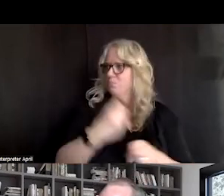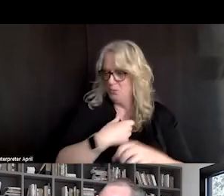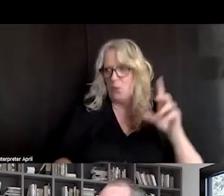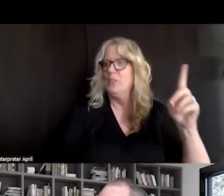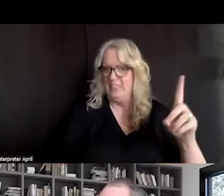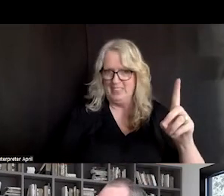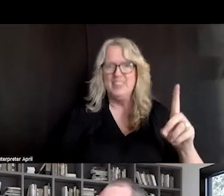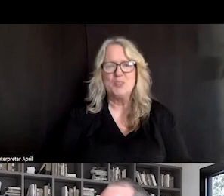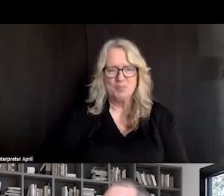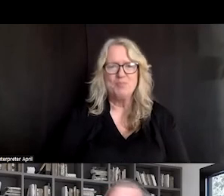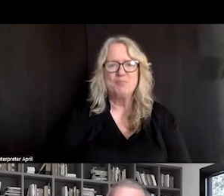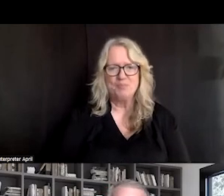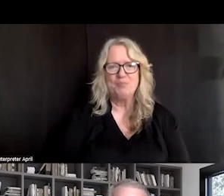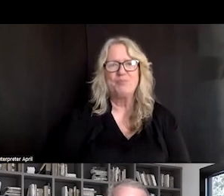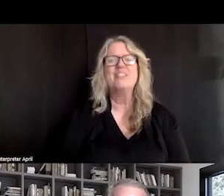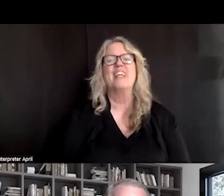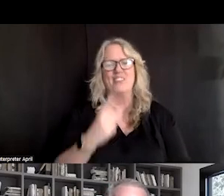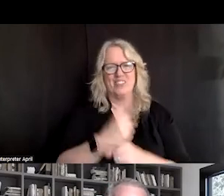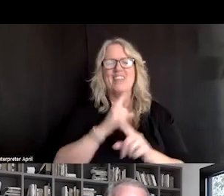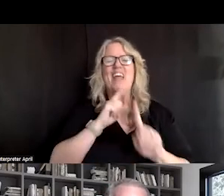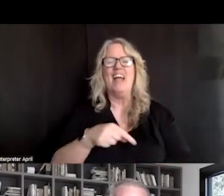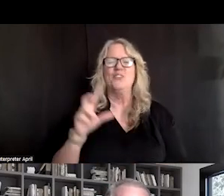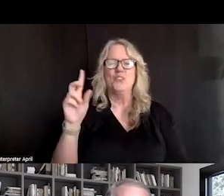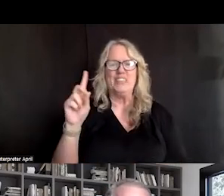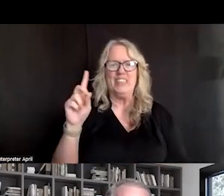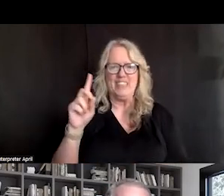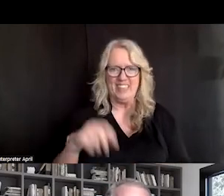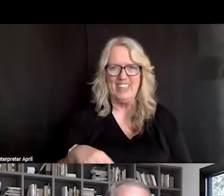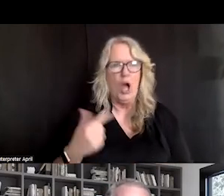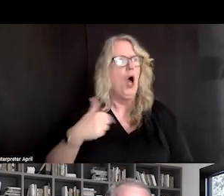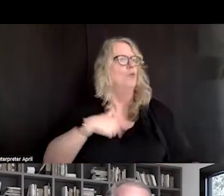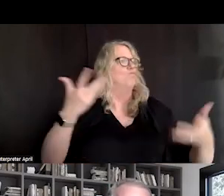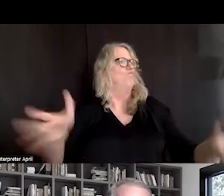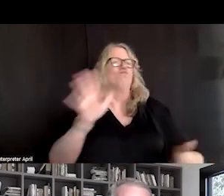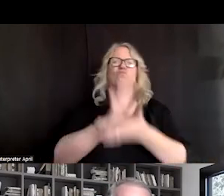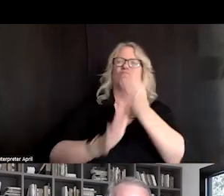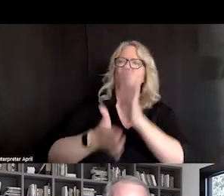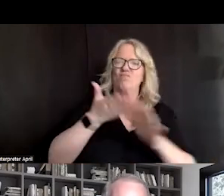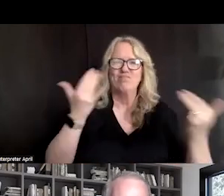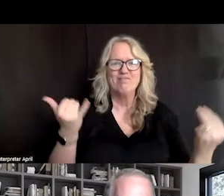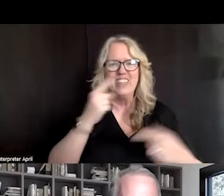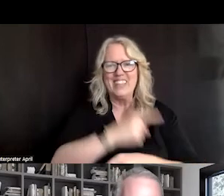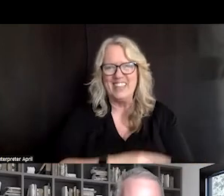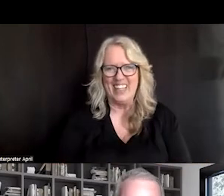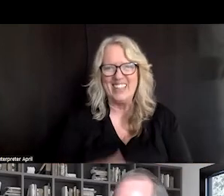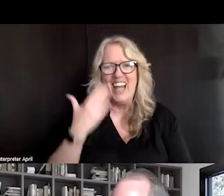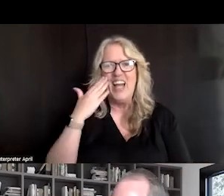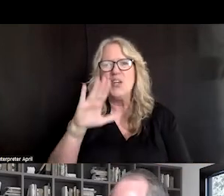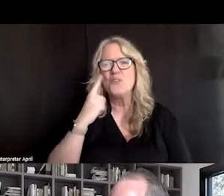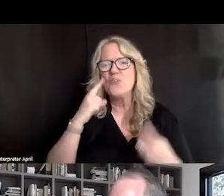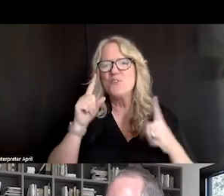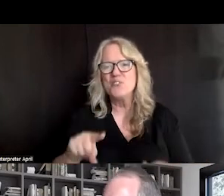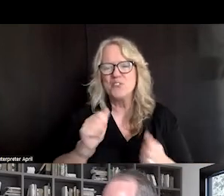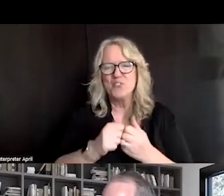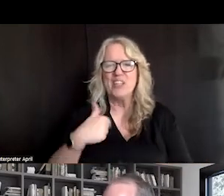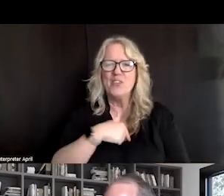D. And the answer is D. So it's done here today. And Margie, I don't know if you would agree with this, Margie. I was thinking